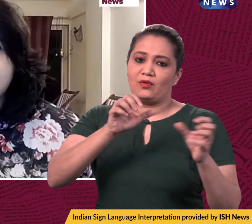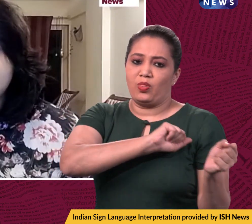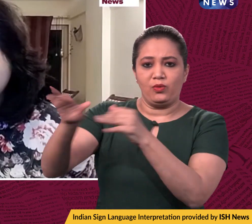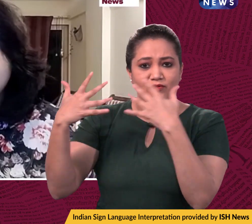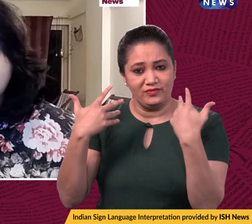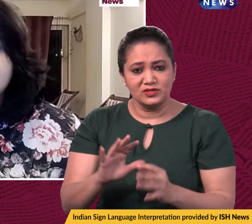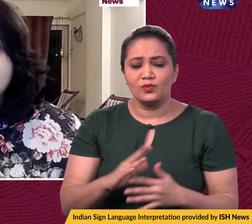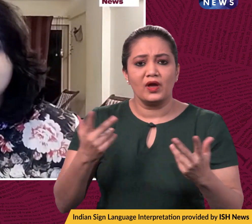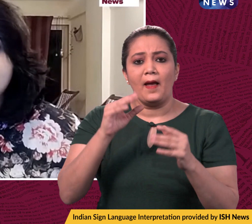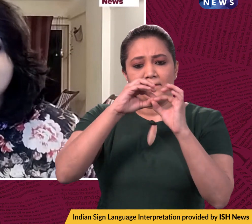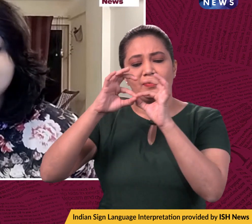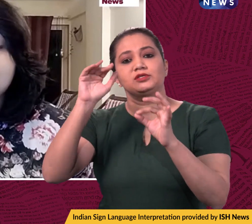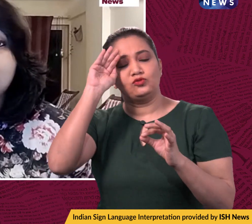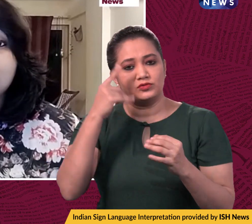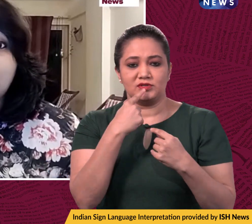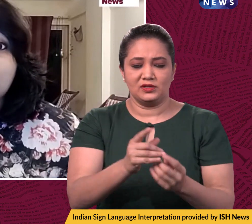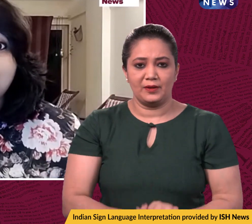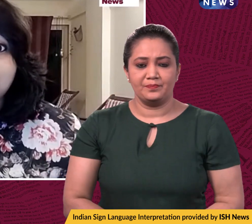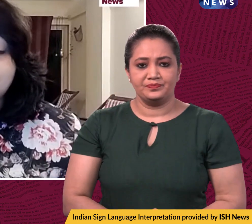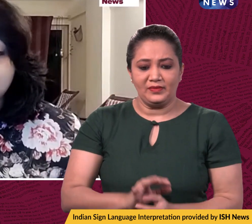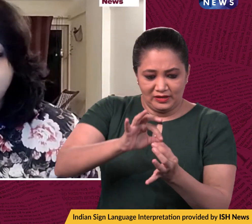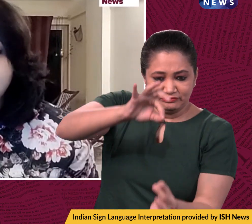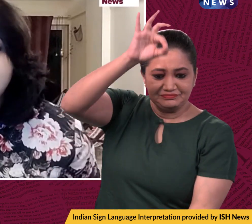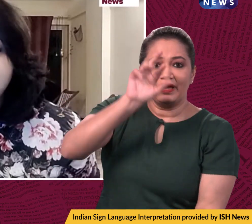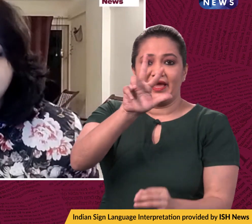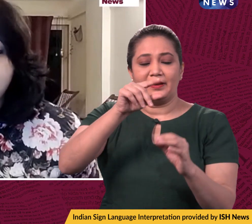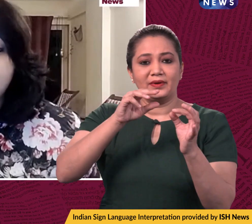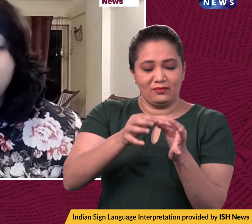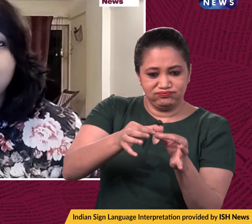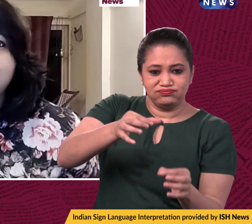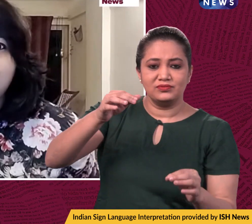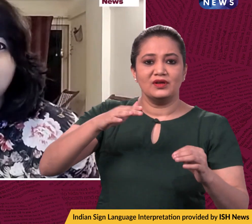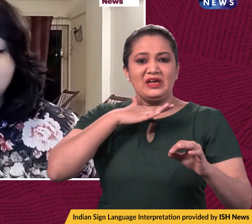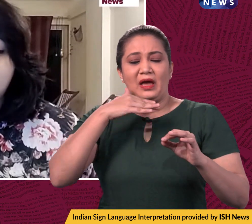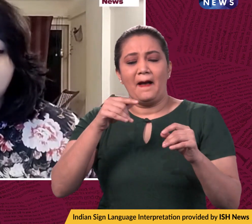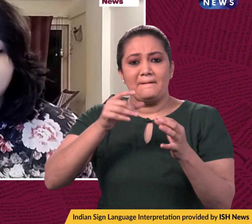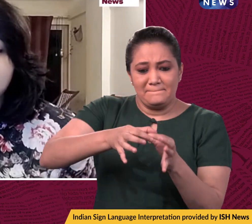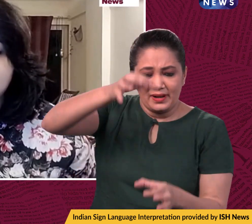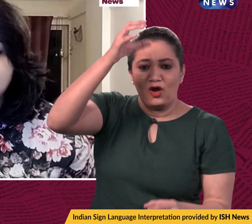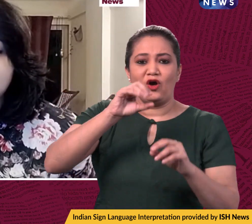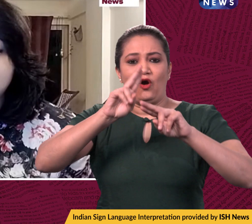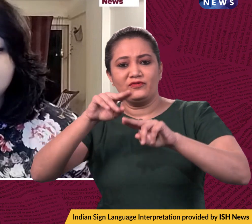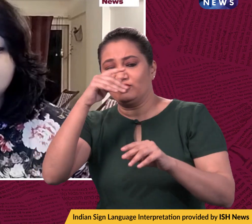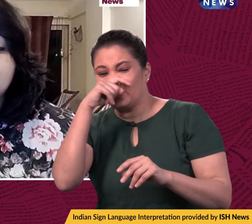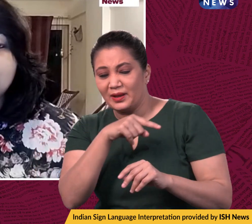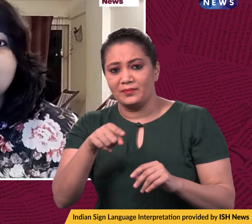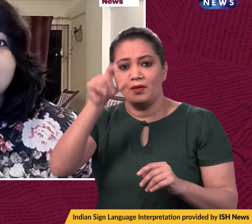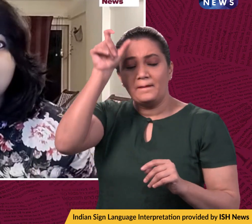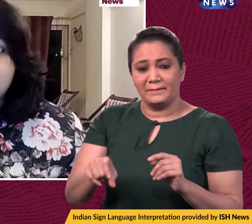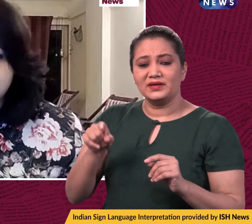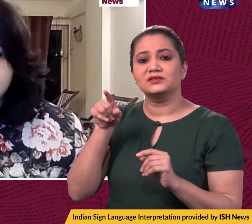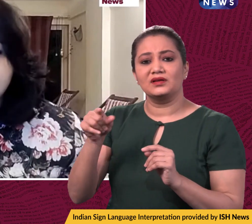is according to a report by the BBC, which has said that the 8-meter tall pillar of shame by the Danish sculptor